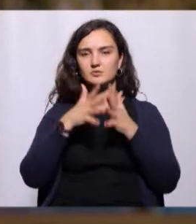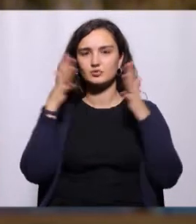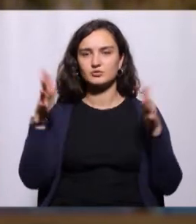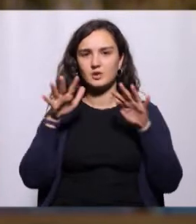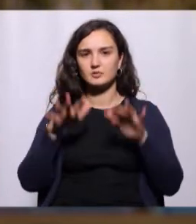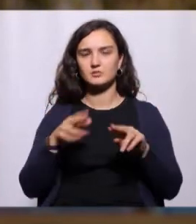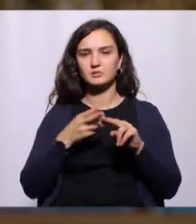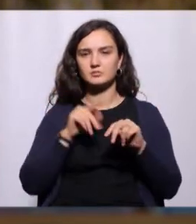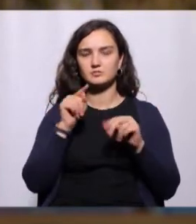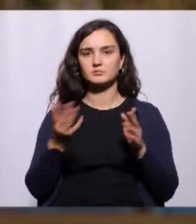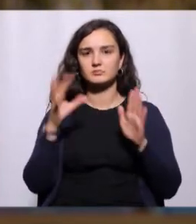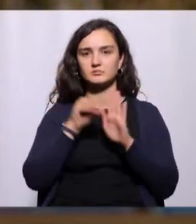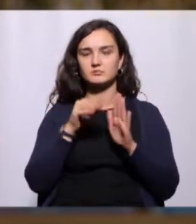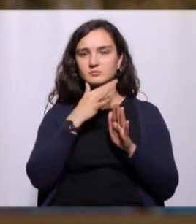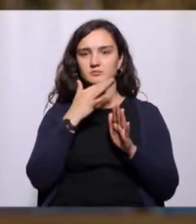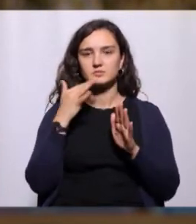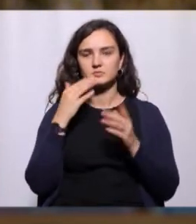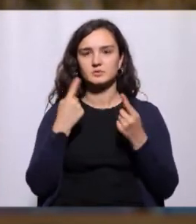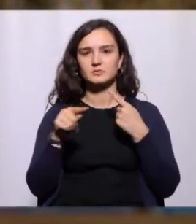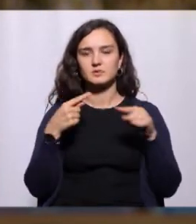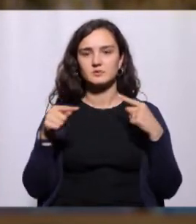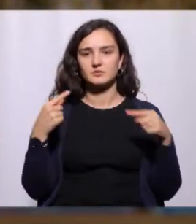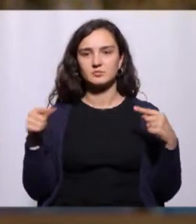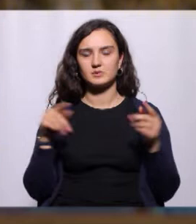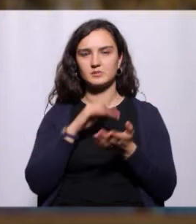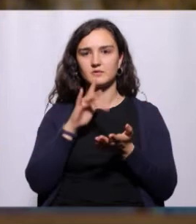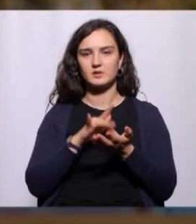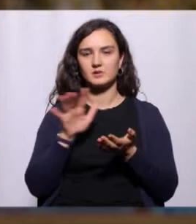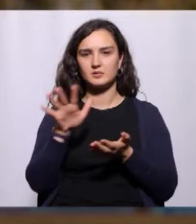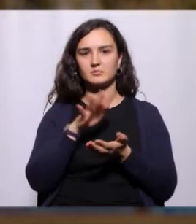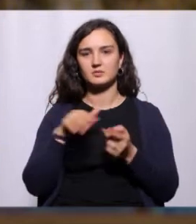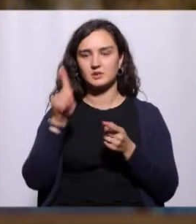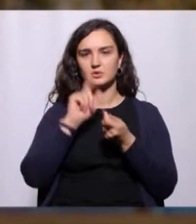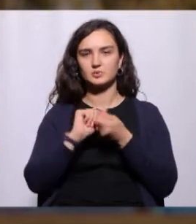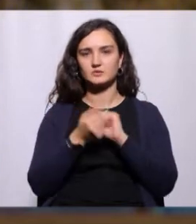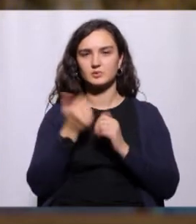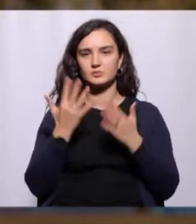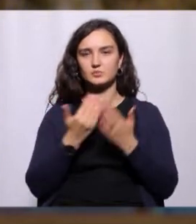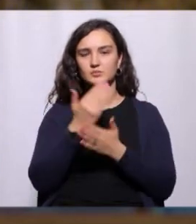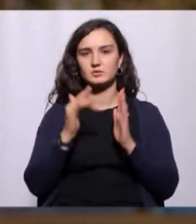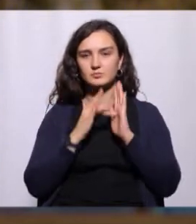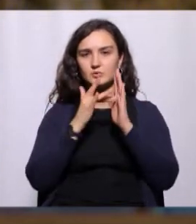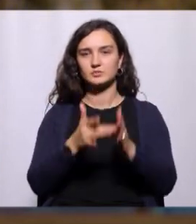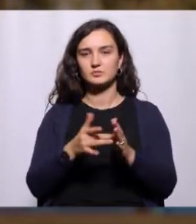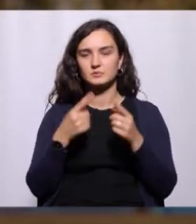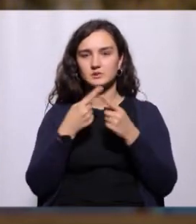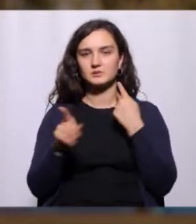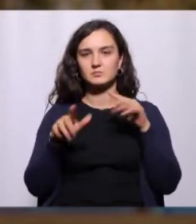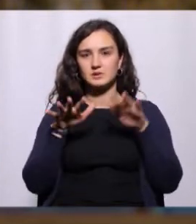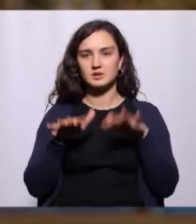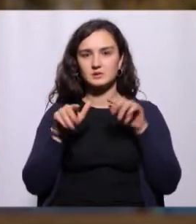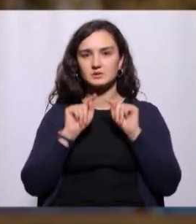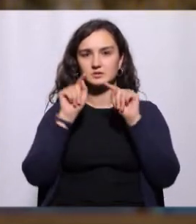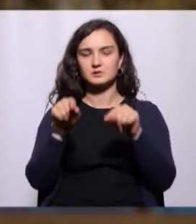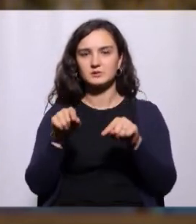place that contains many different countries. Remember, if you are traveling to different